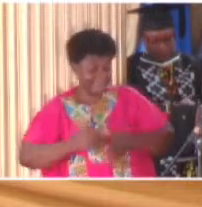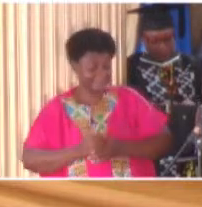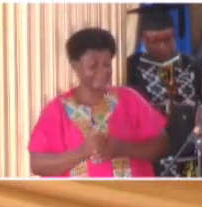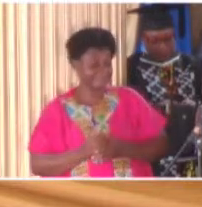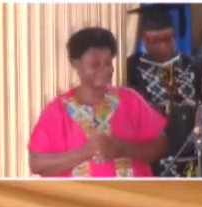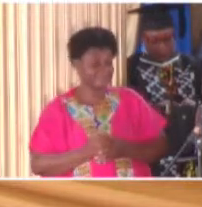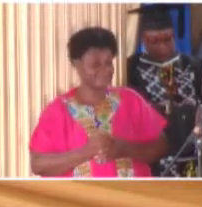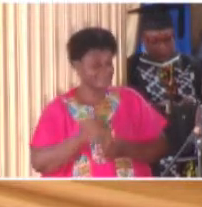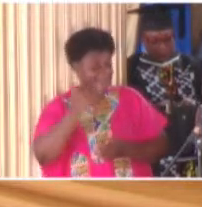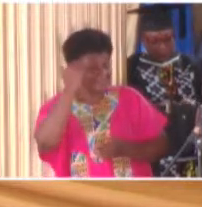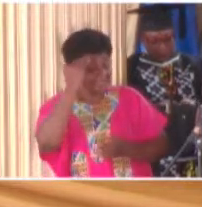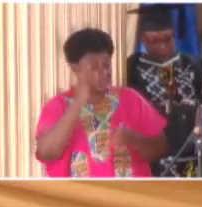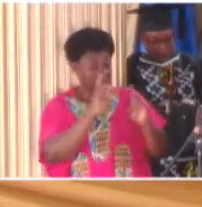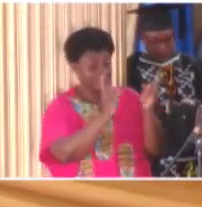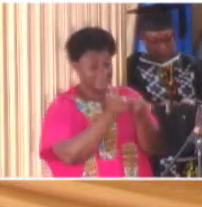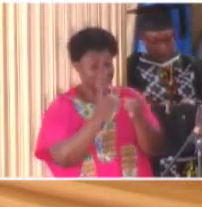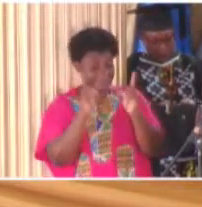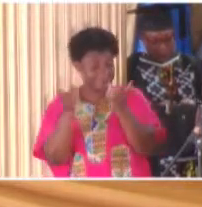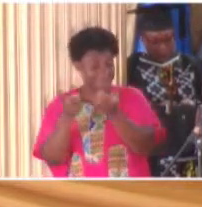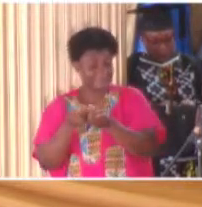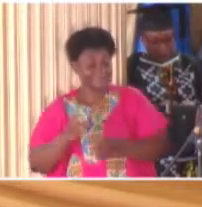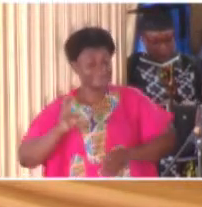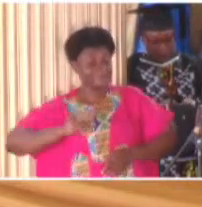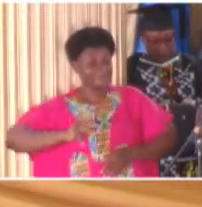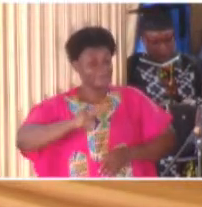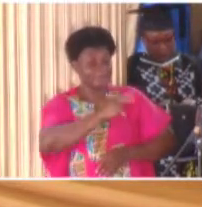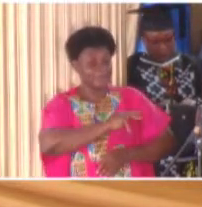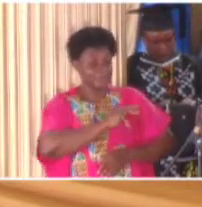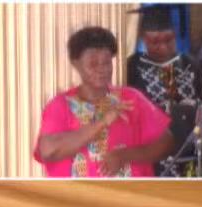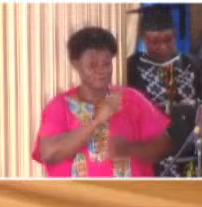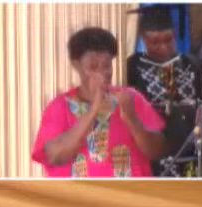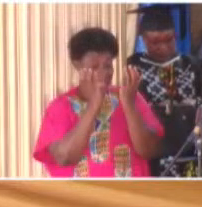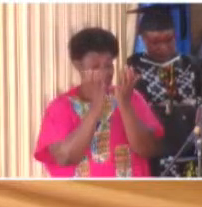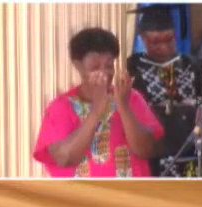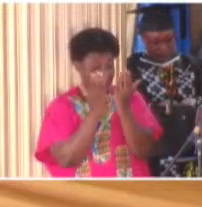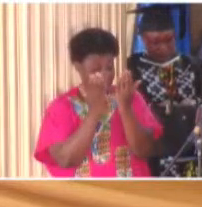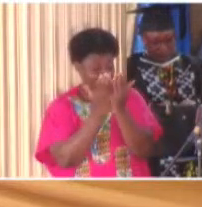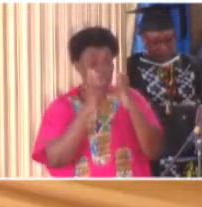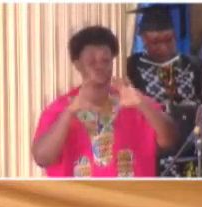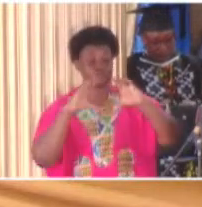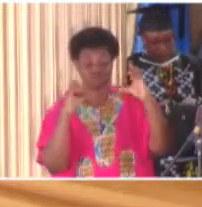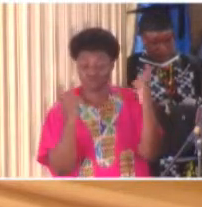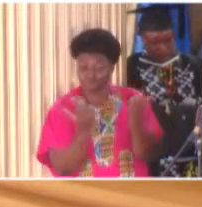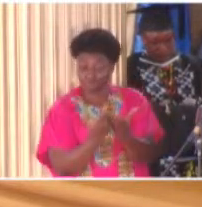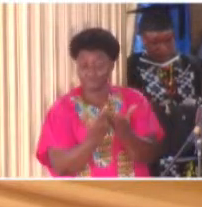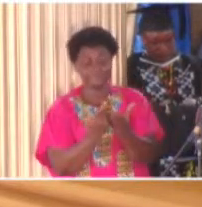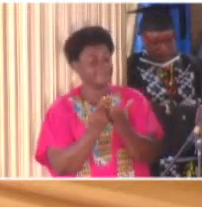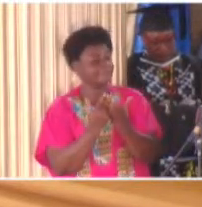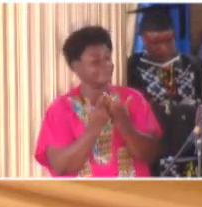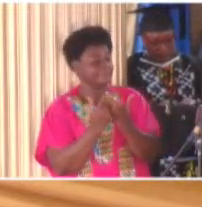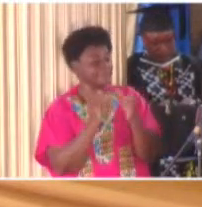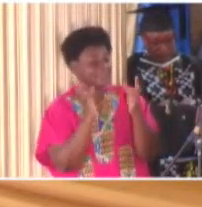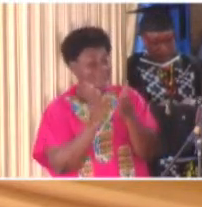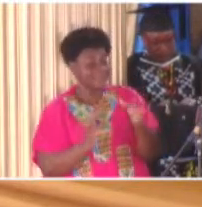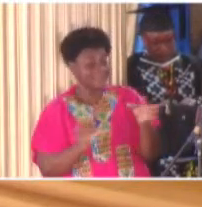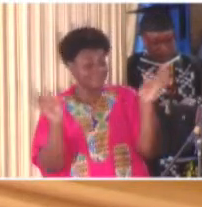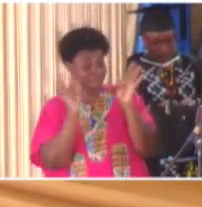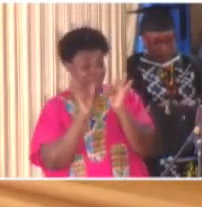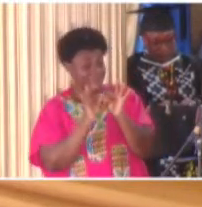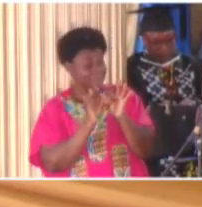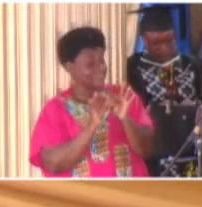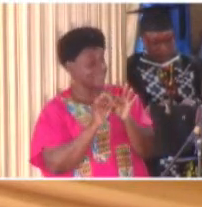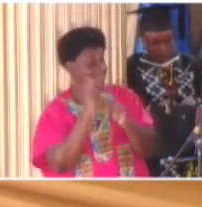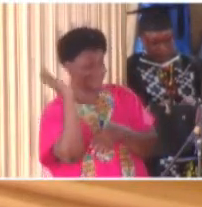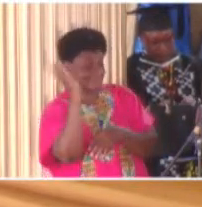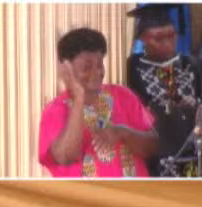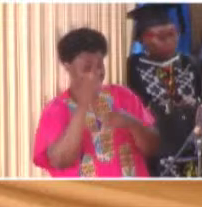Heads of Department, members of Convocation, our distinguished guest speaker,